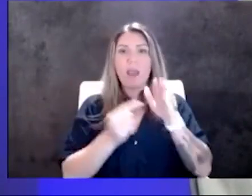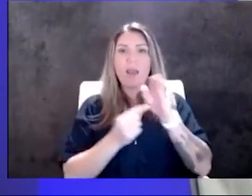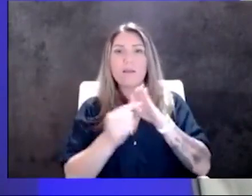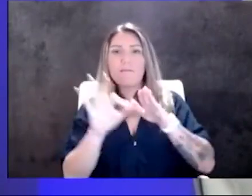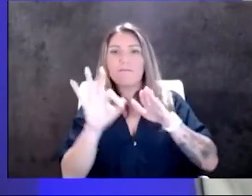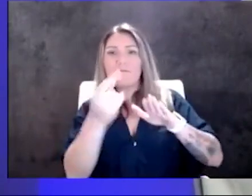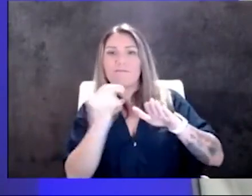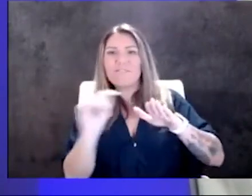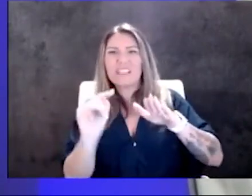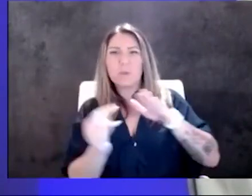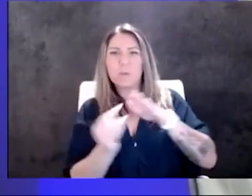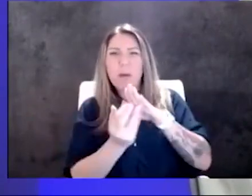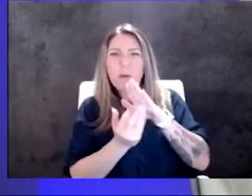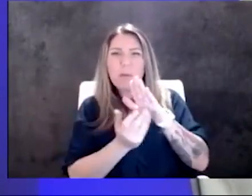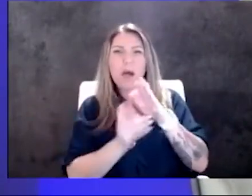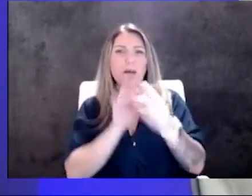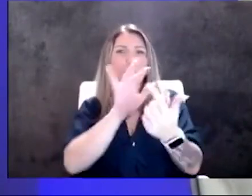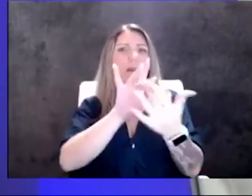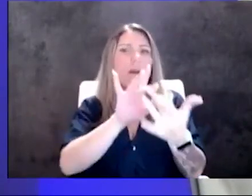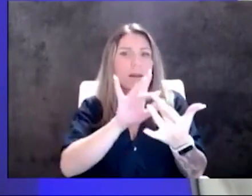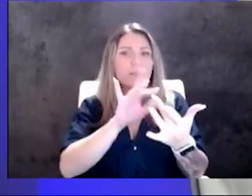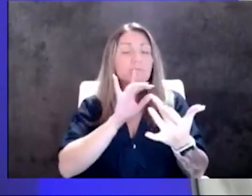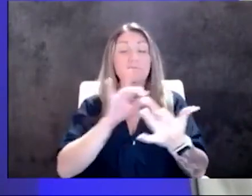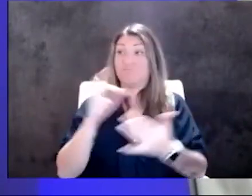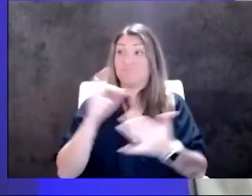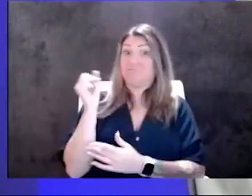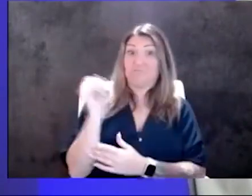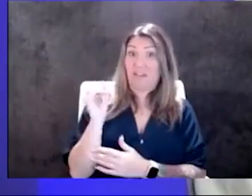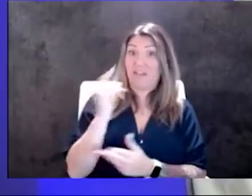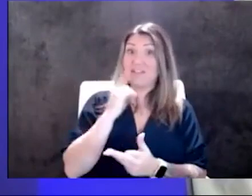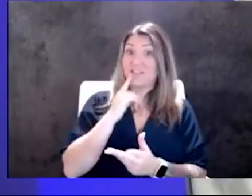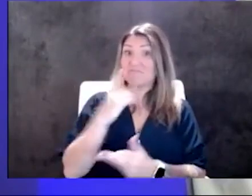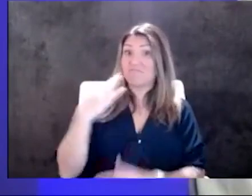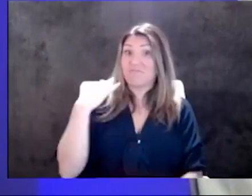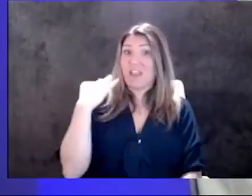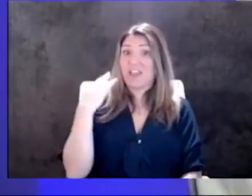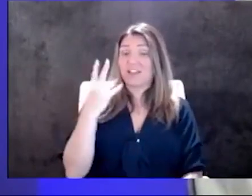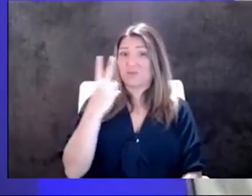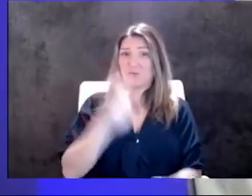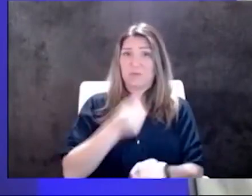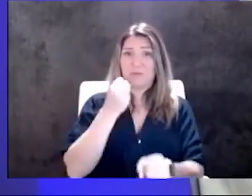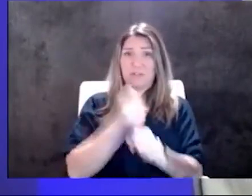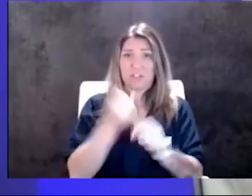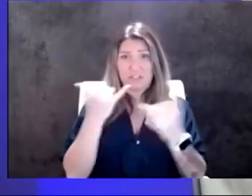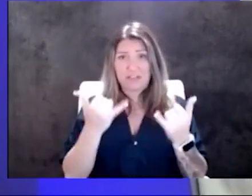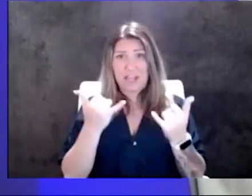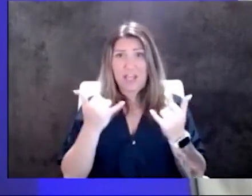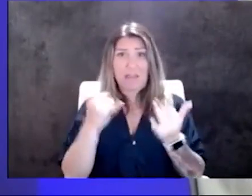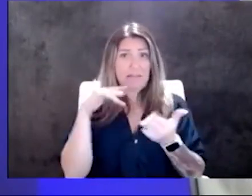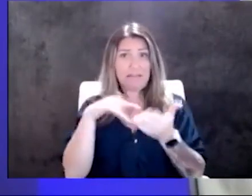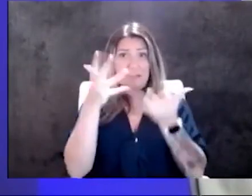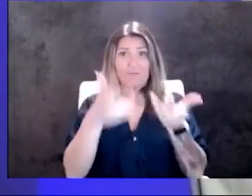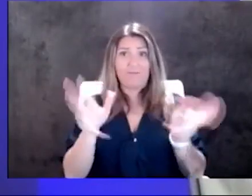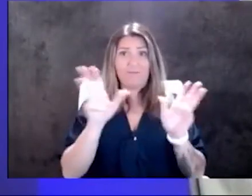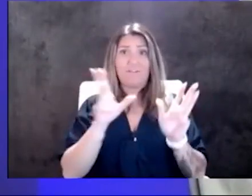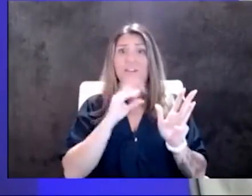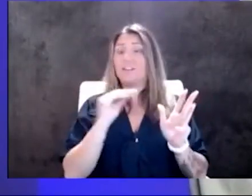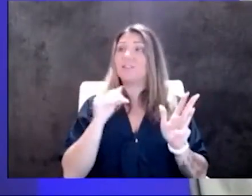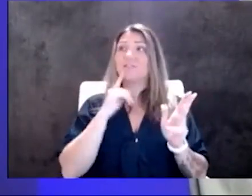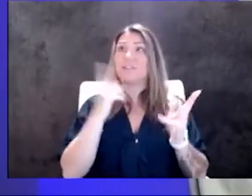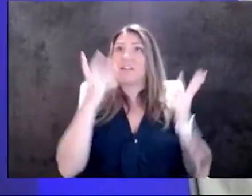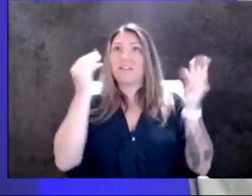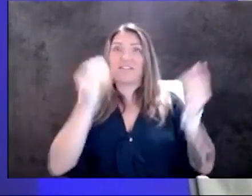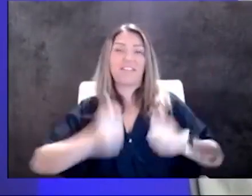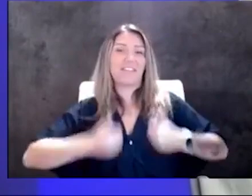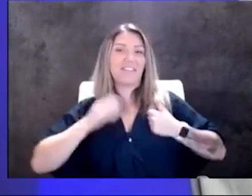he was a candidate, and he was, and he's done exceptionally well. He's about 2 years out now. The study's been completed, and he's off living his life. We check on his device